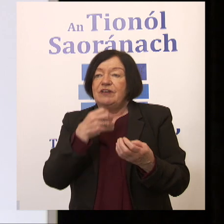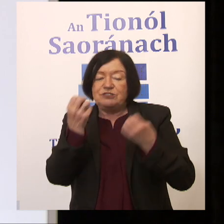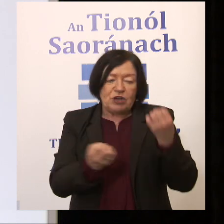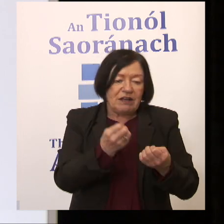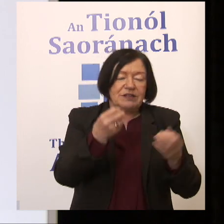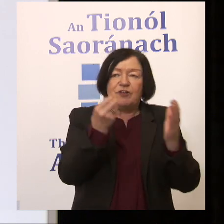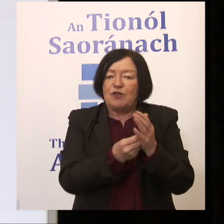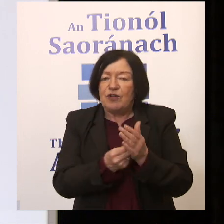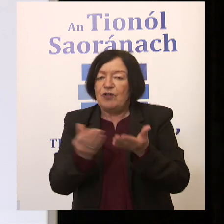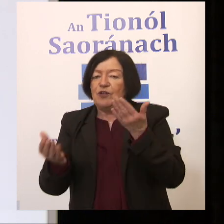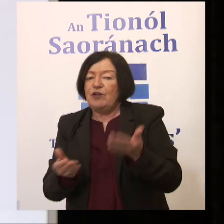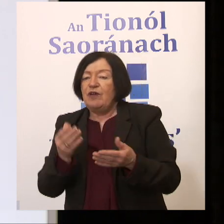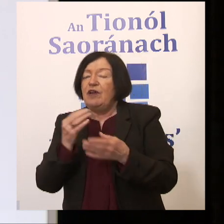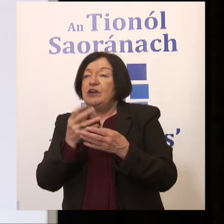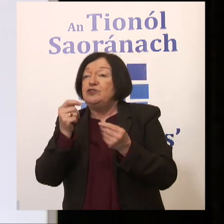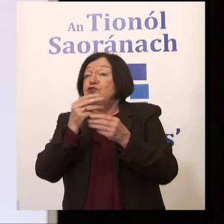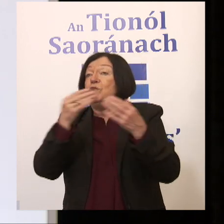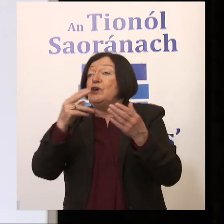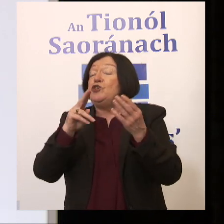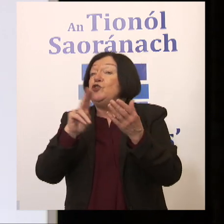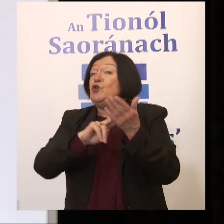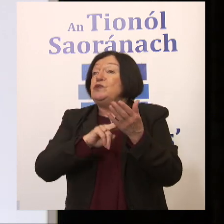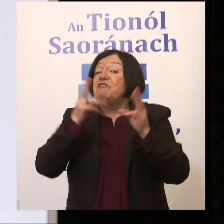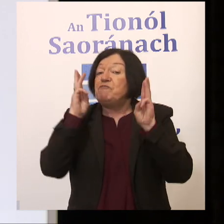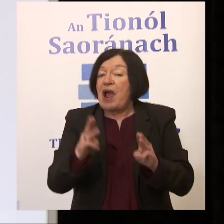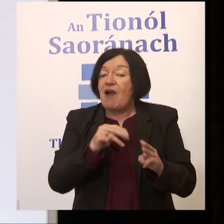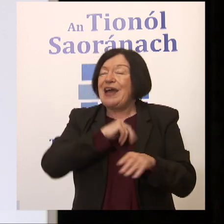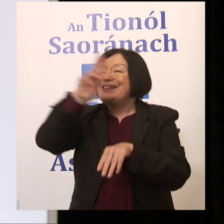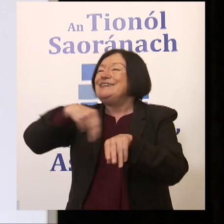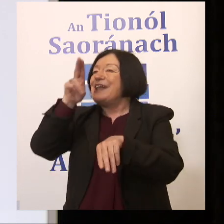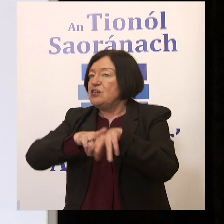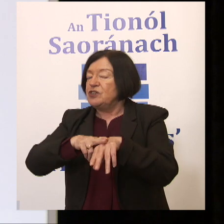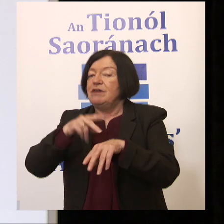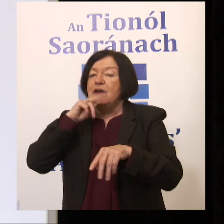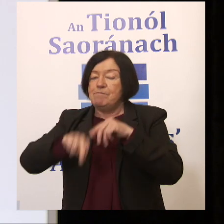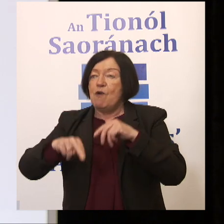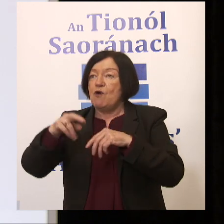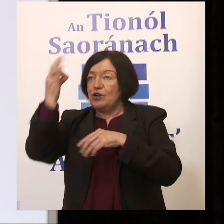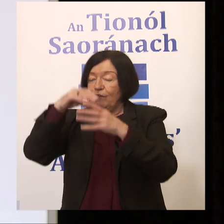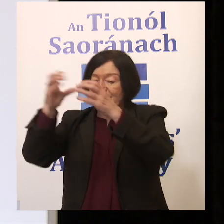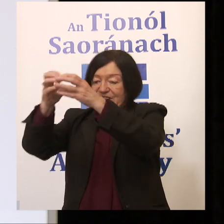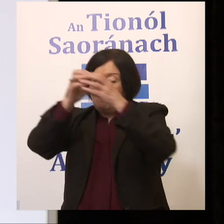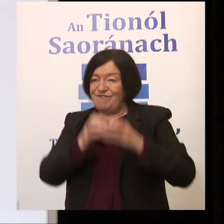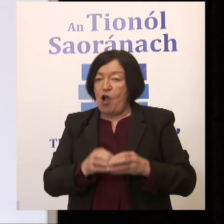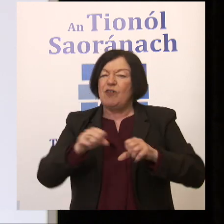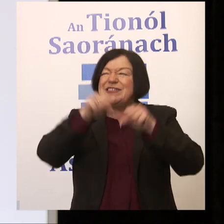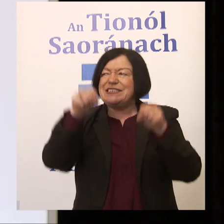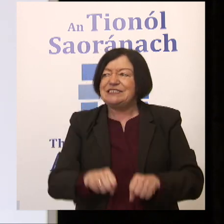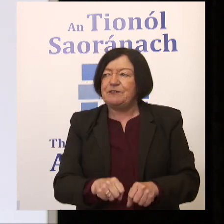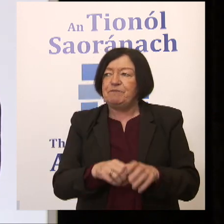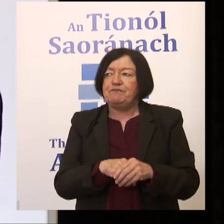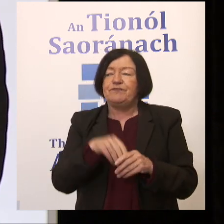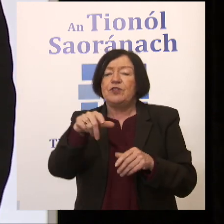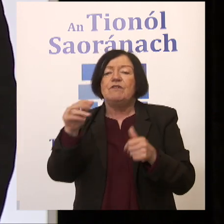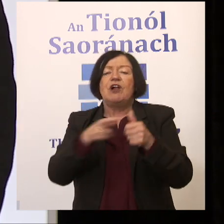balances and the potential for abuse of power at national government in more devolved systems. So you've